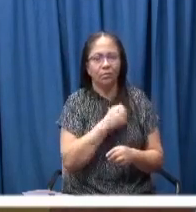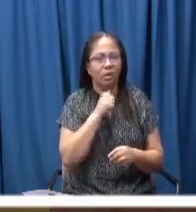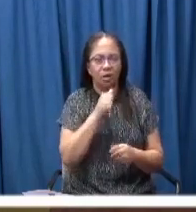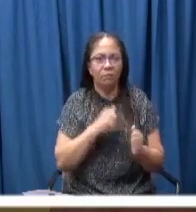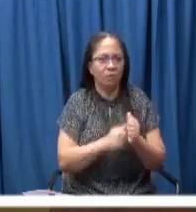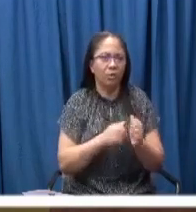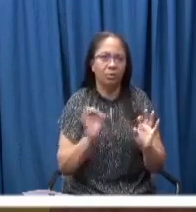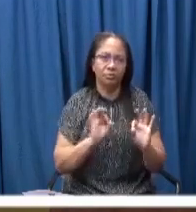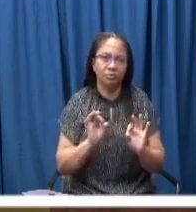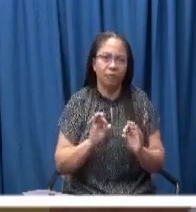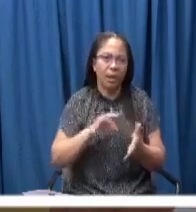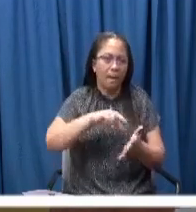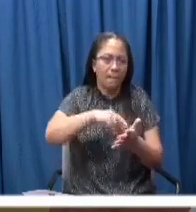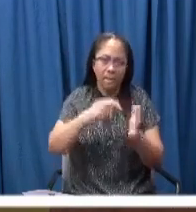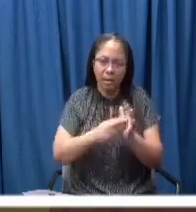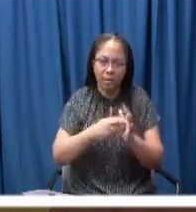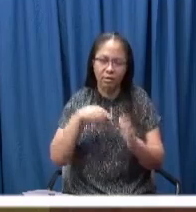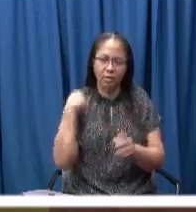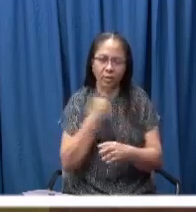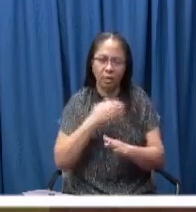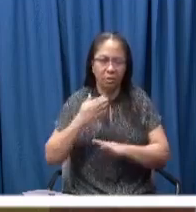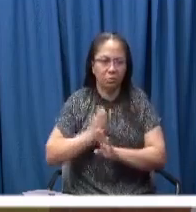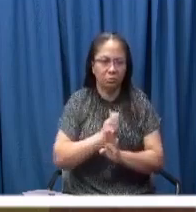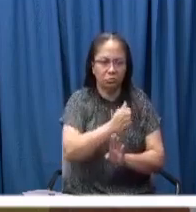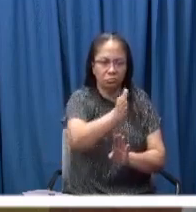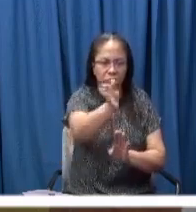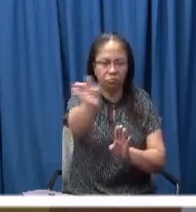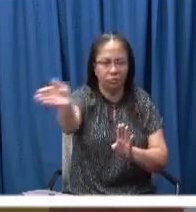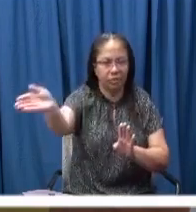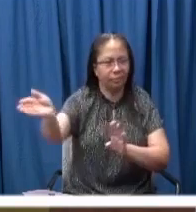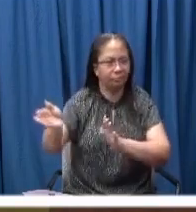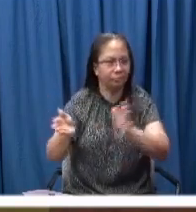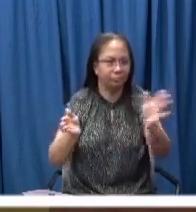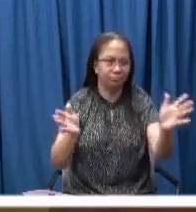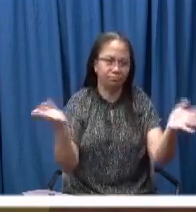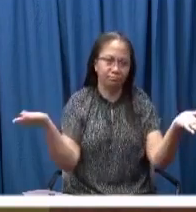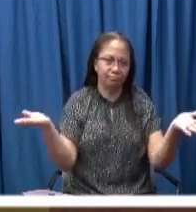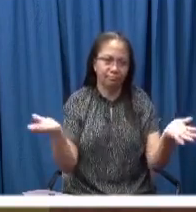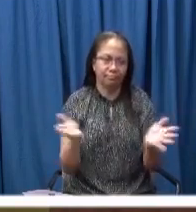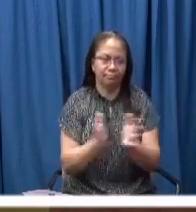him, and therefore we are going in our own way and in our own direction.